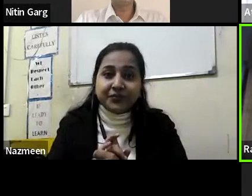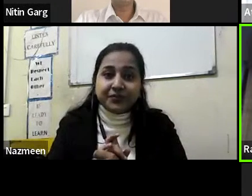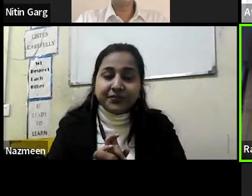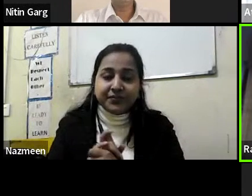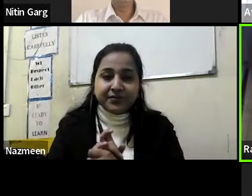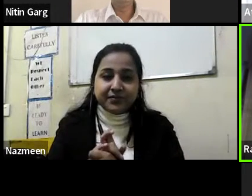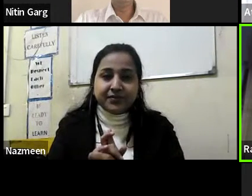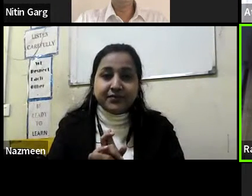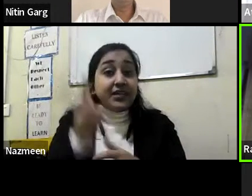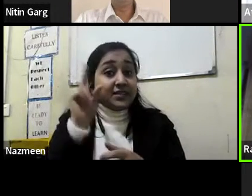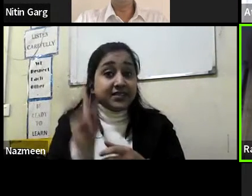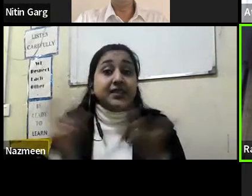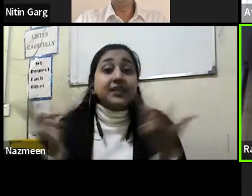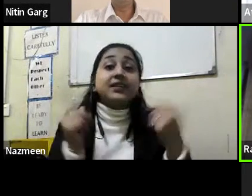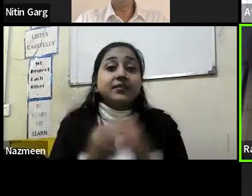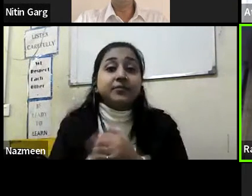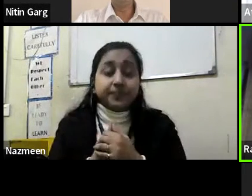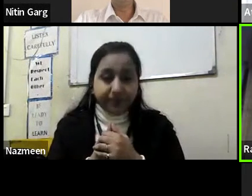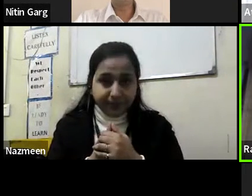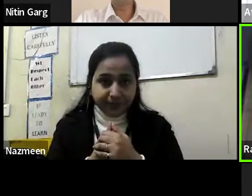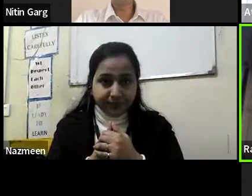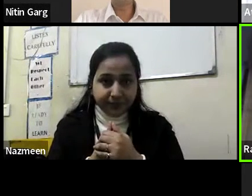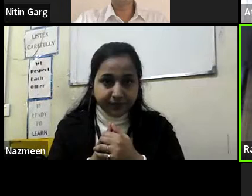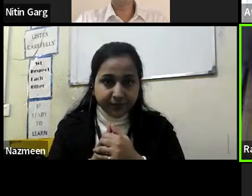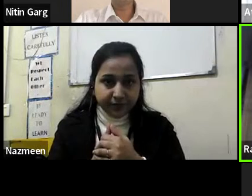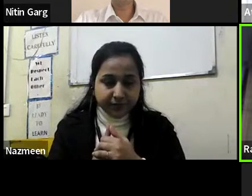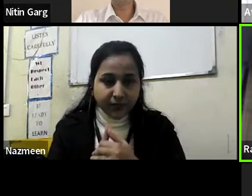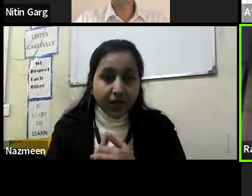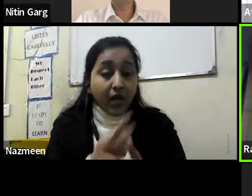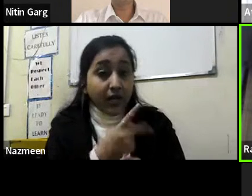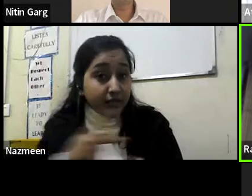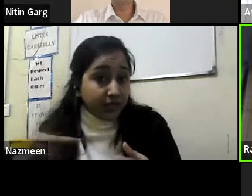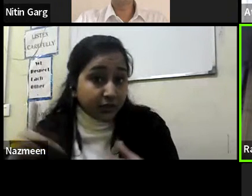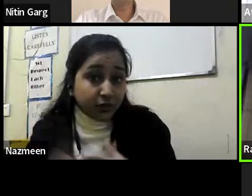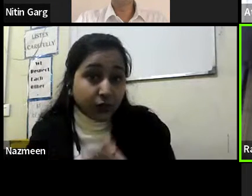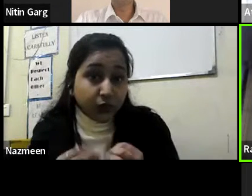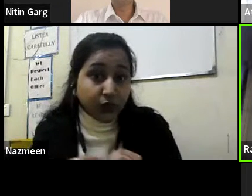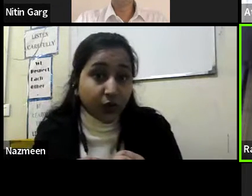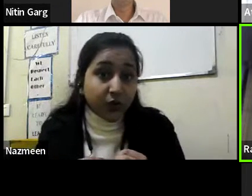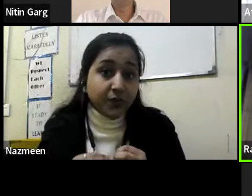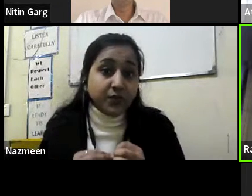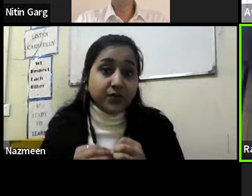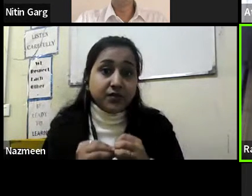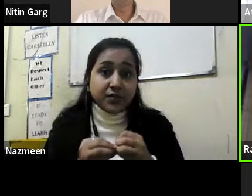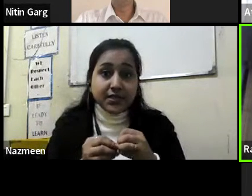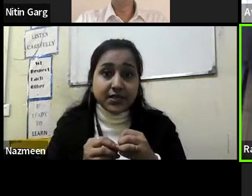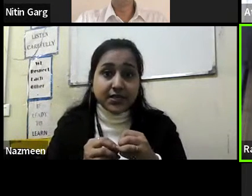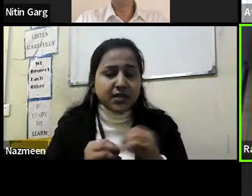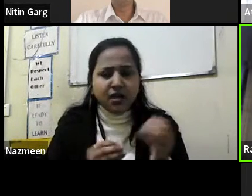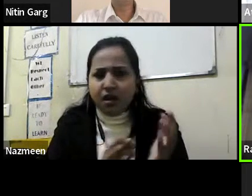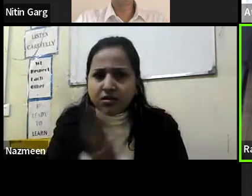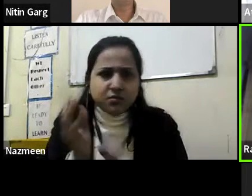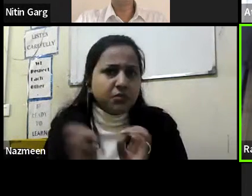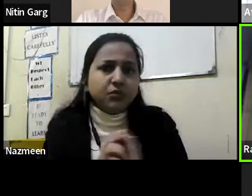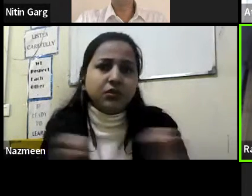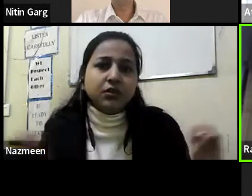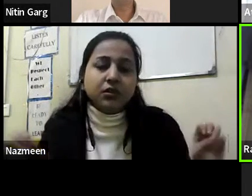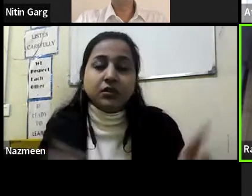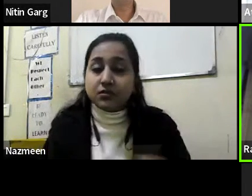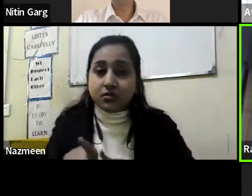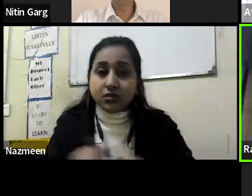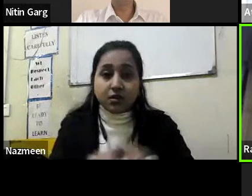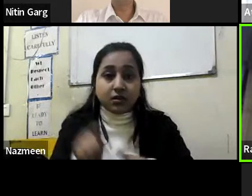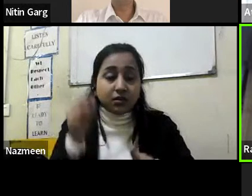on. And second is even there are certain jobs or certain streams that is completely inaccessible For example, why